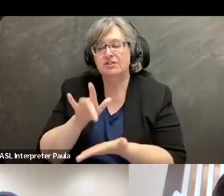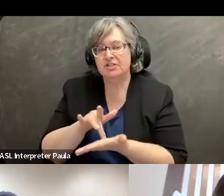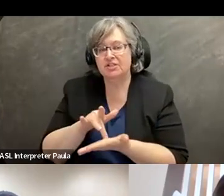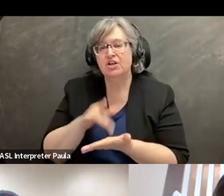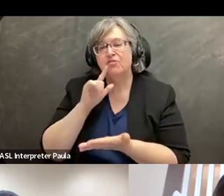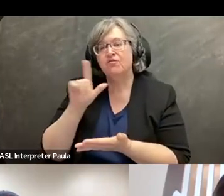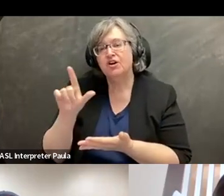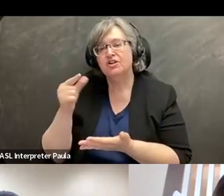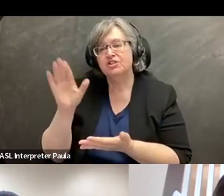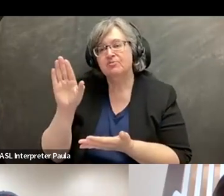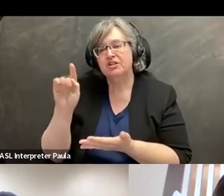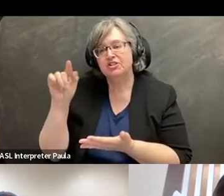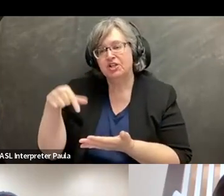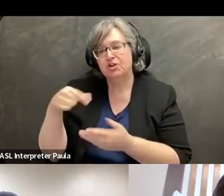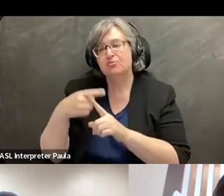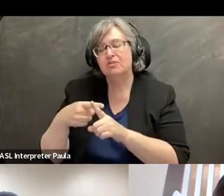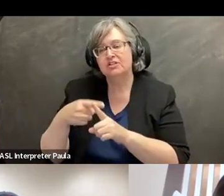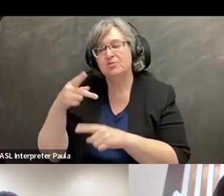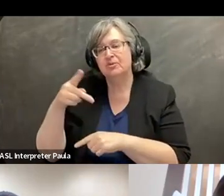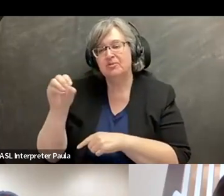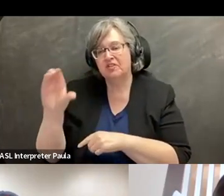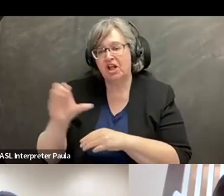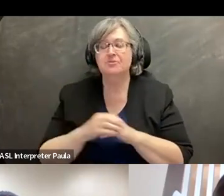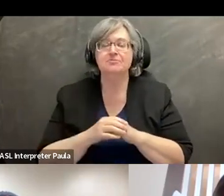for LGBTQ+ people of color.